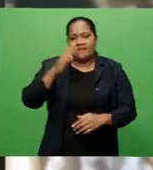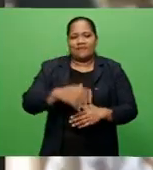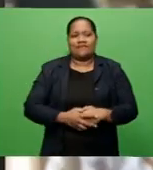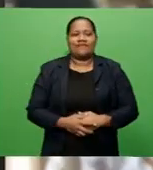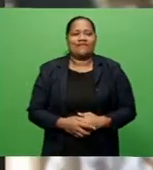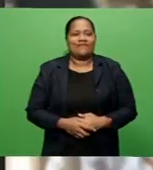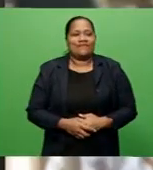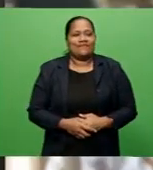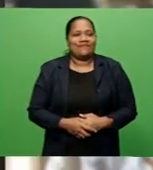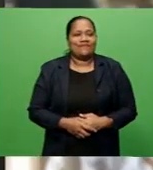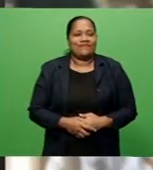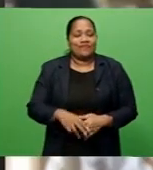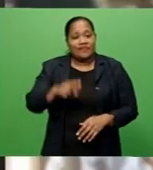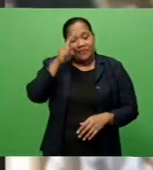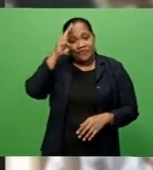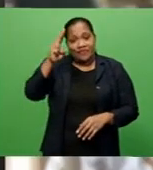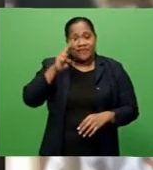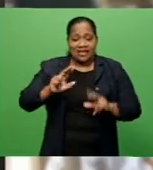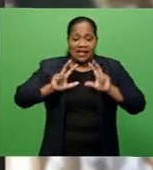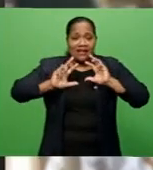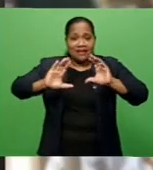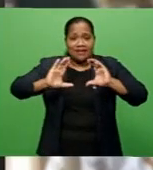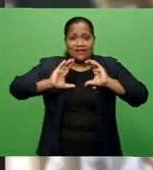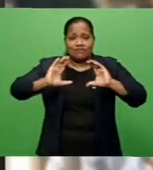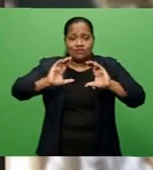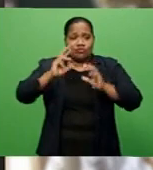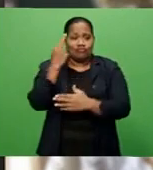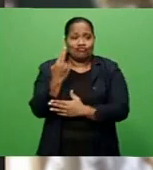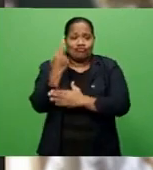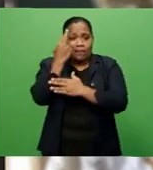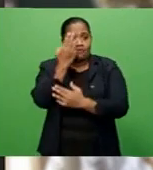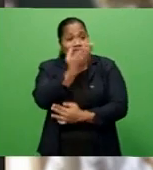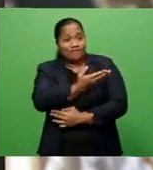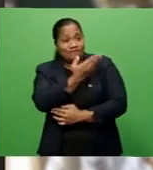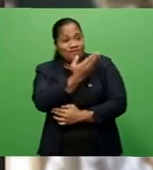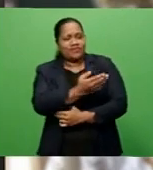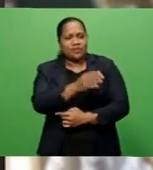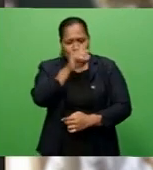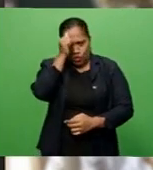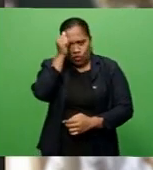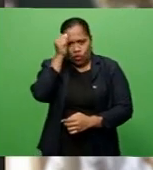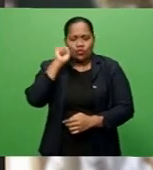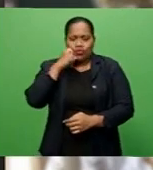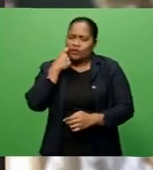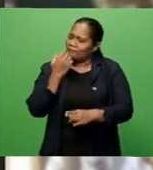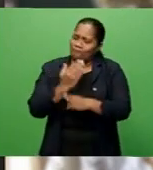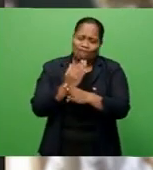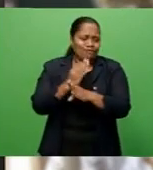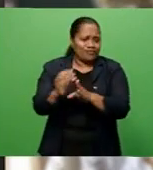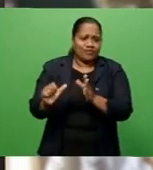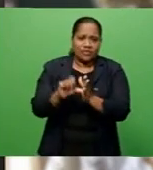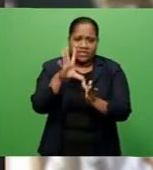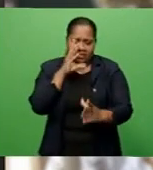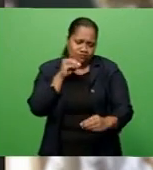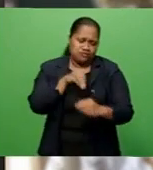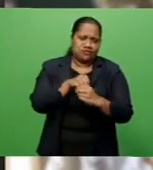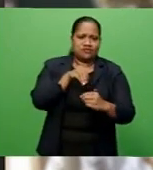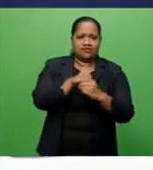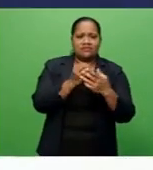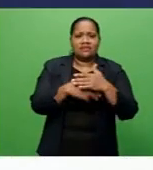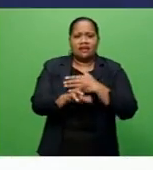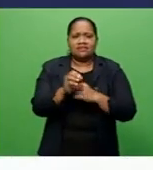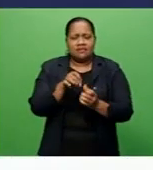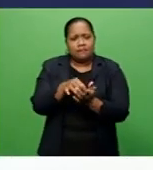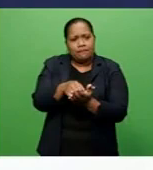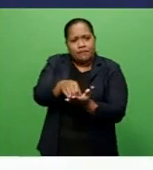Sports. National netball rep Aliti Torimbao knows she'll need to give it her all to make the final Pearl squad. The 19-year-old,